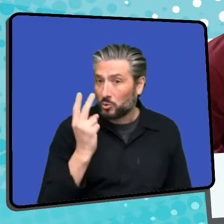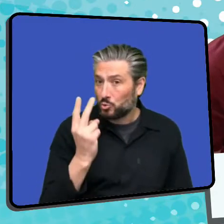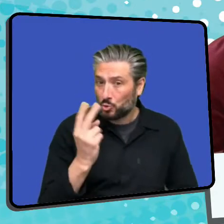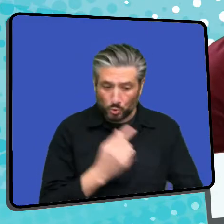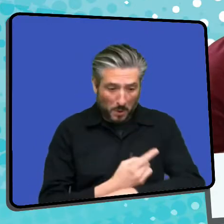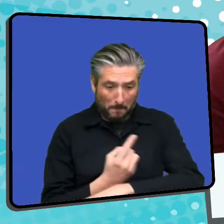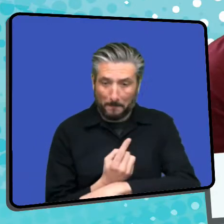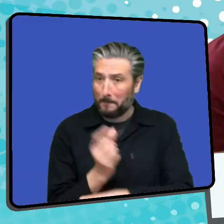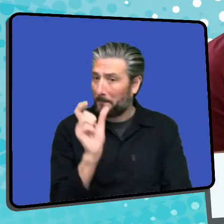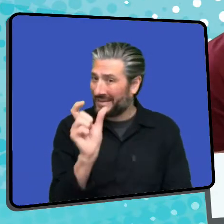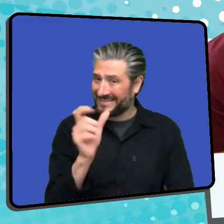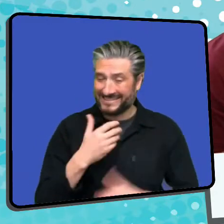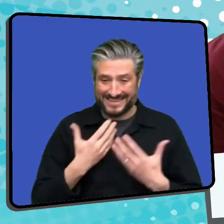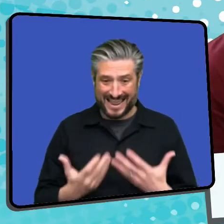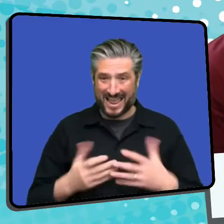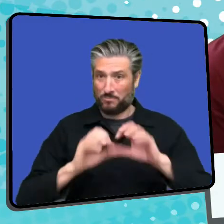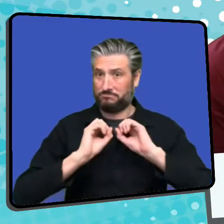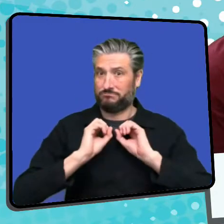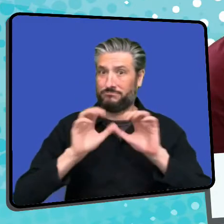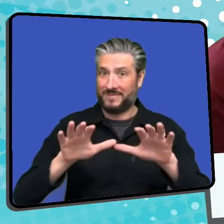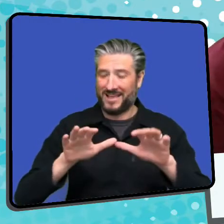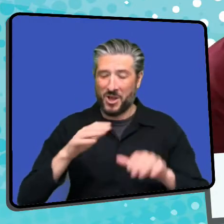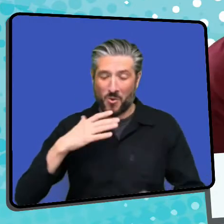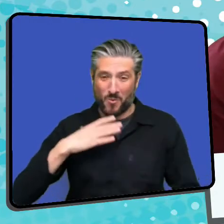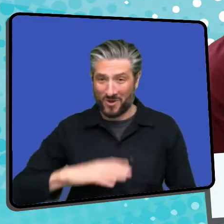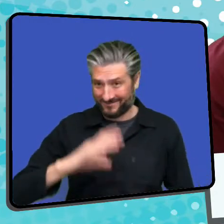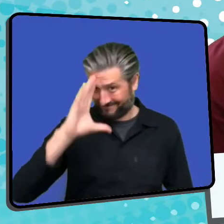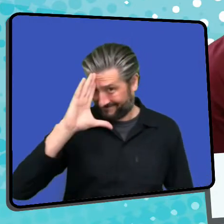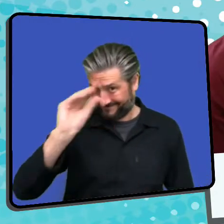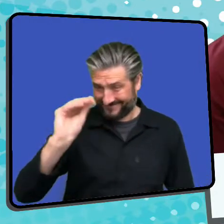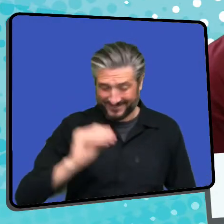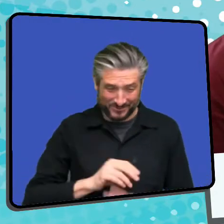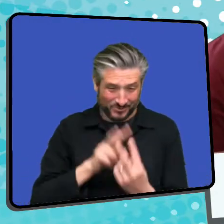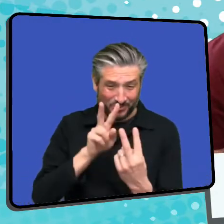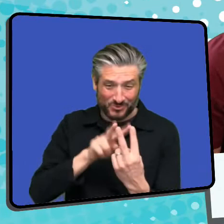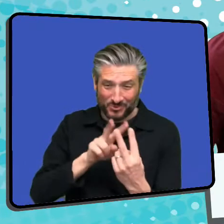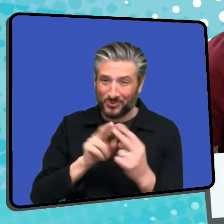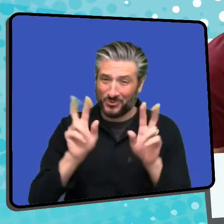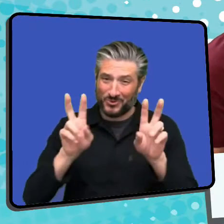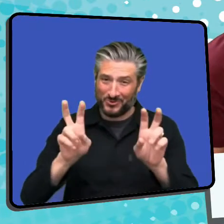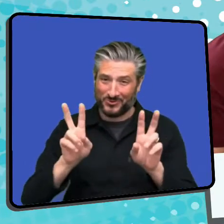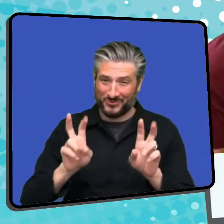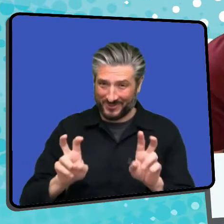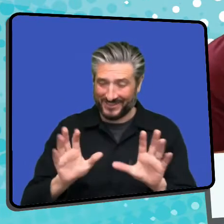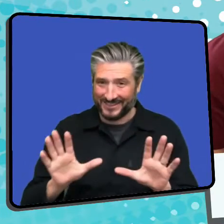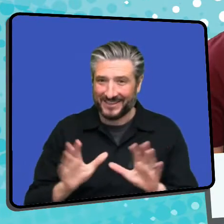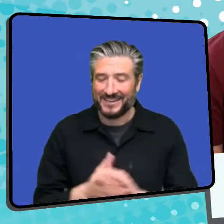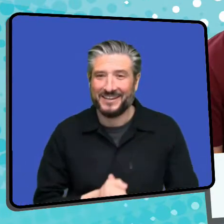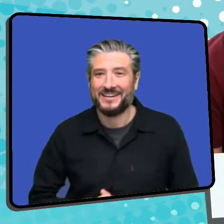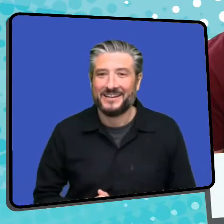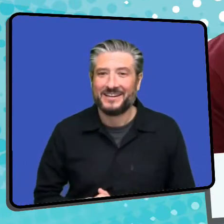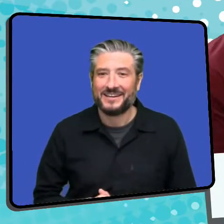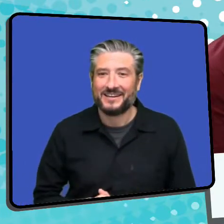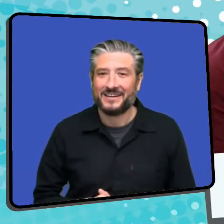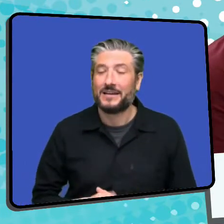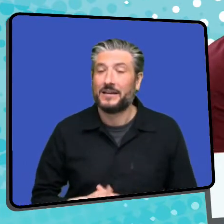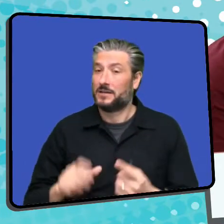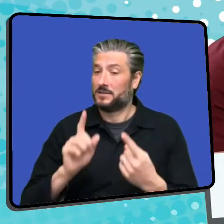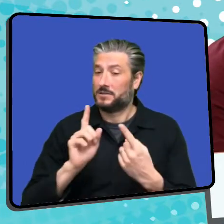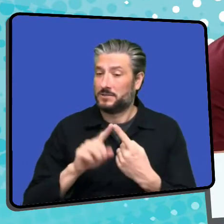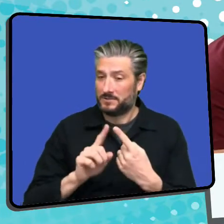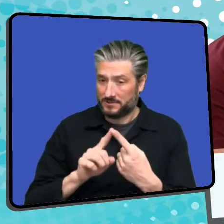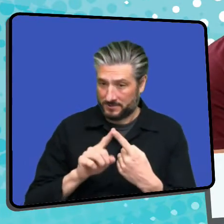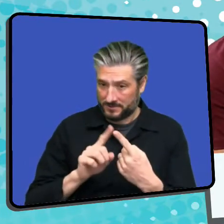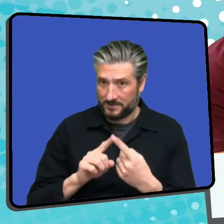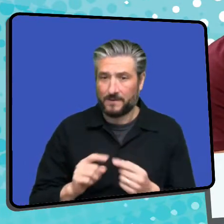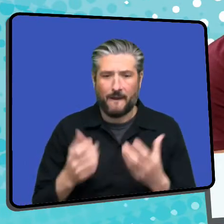we are cut off from our Learn TV show stream. So we still have promoted events and a Learn